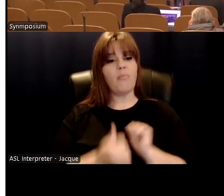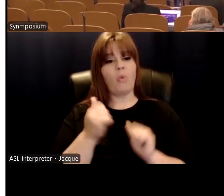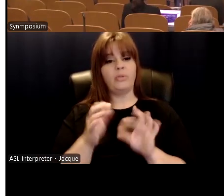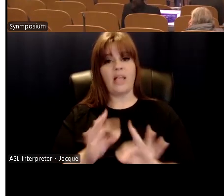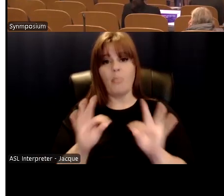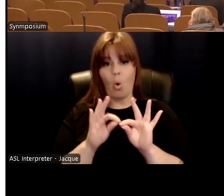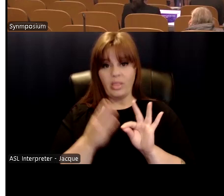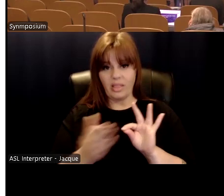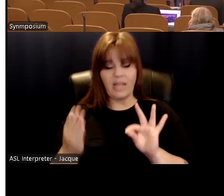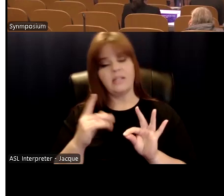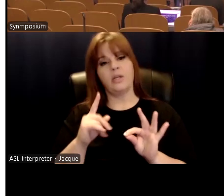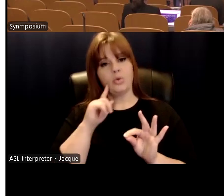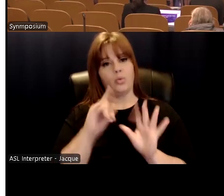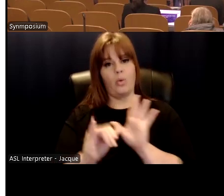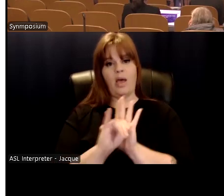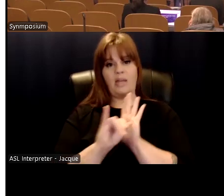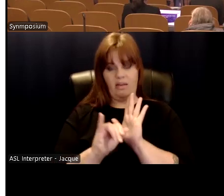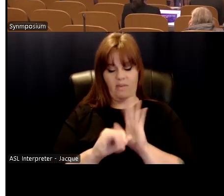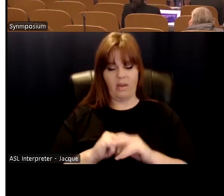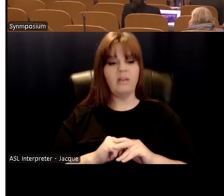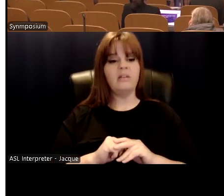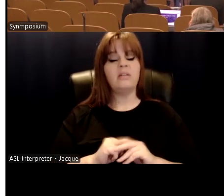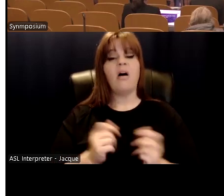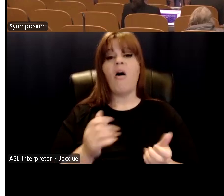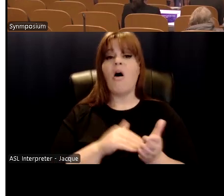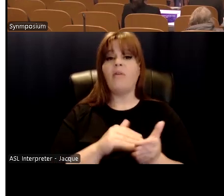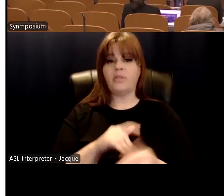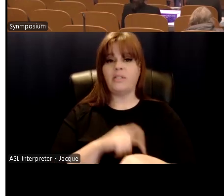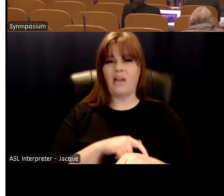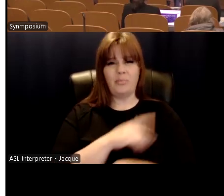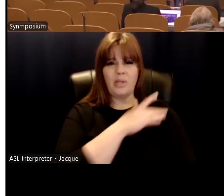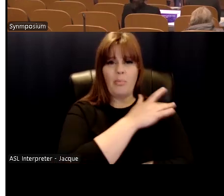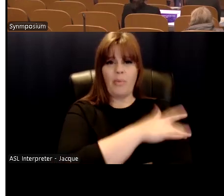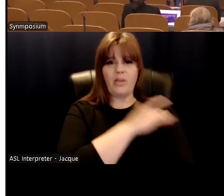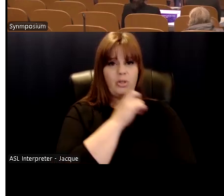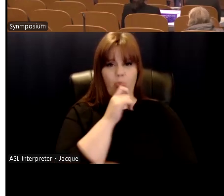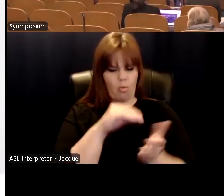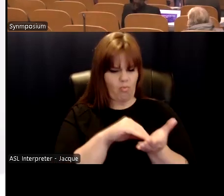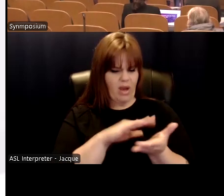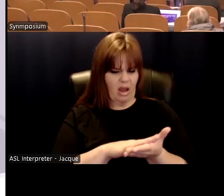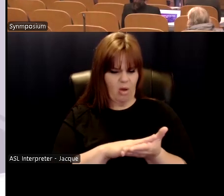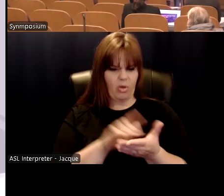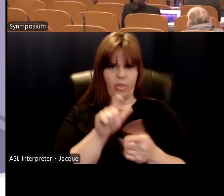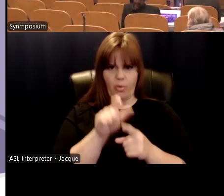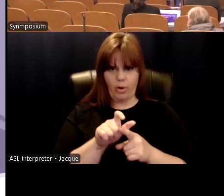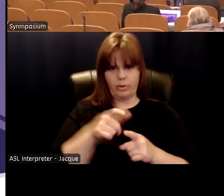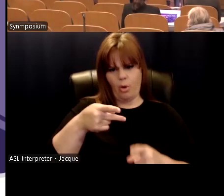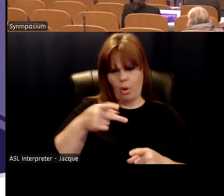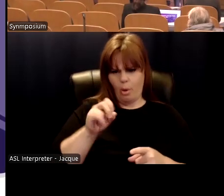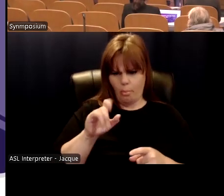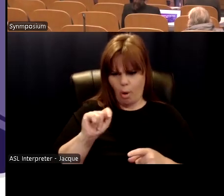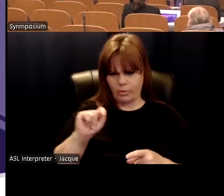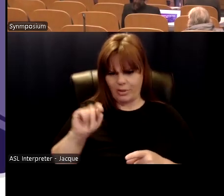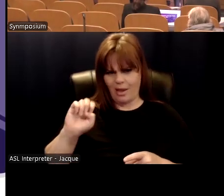is to identify it. And so many times patients won't put the name post-exertional malaise. They won't come to you and say, I